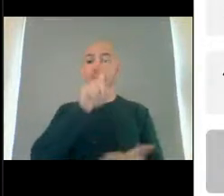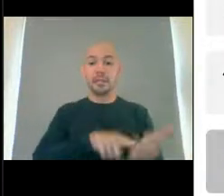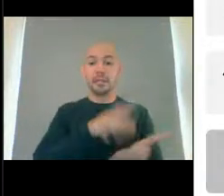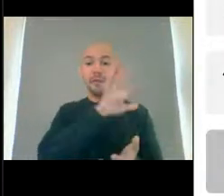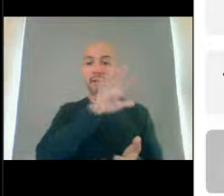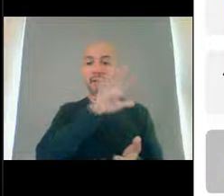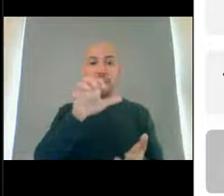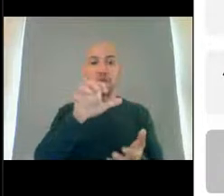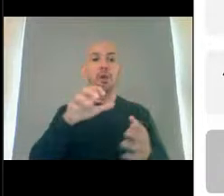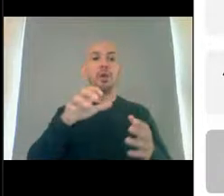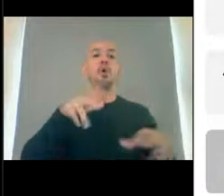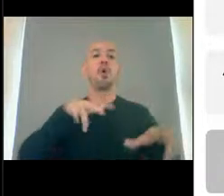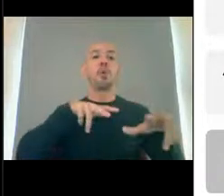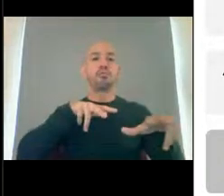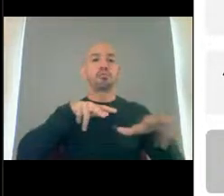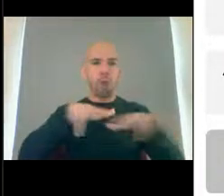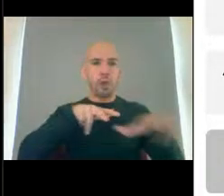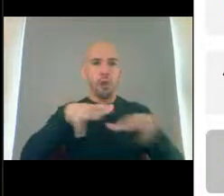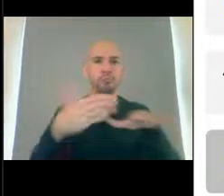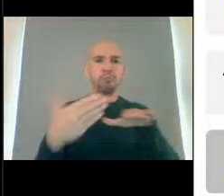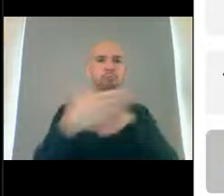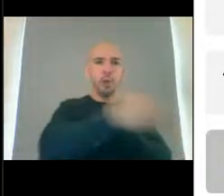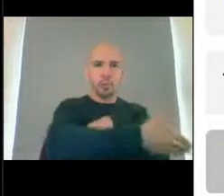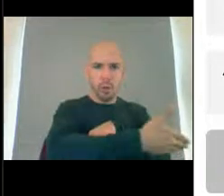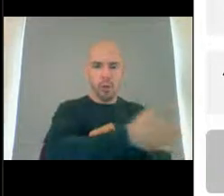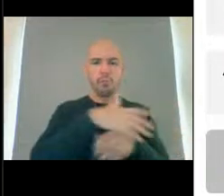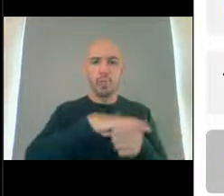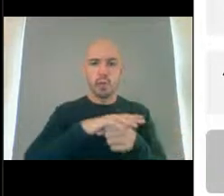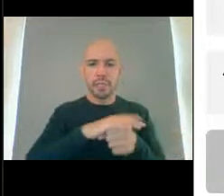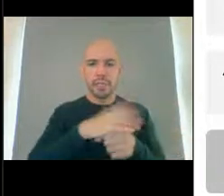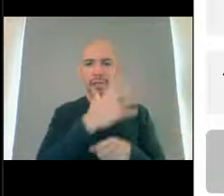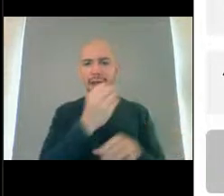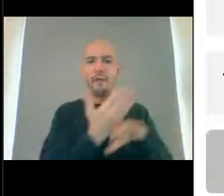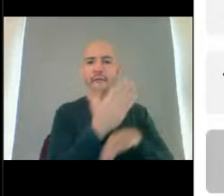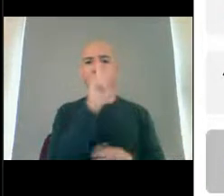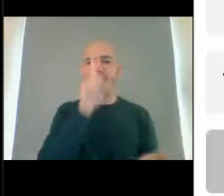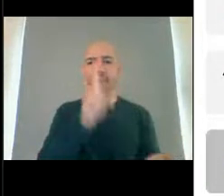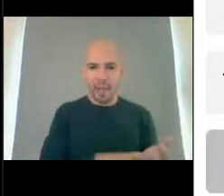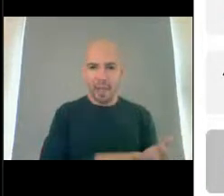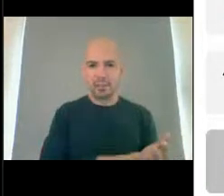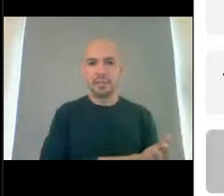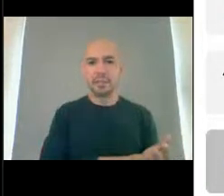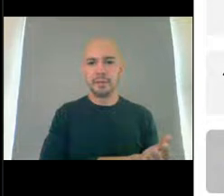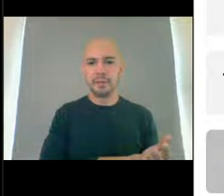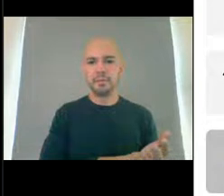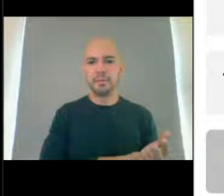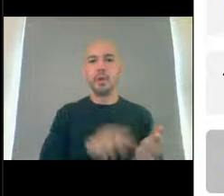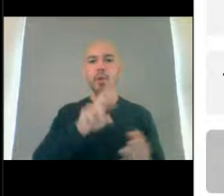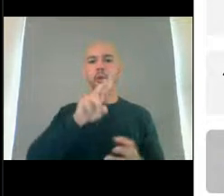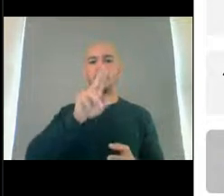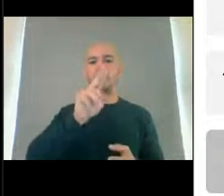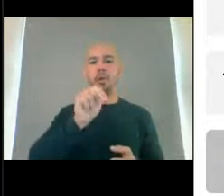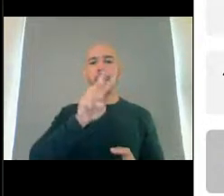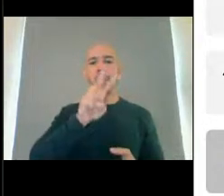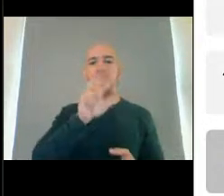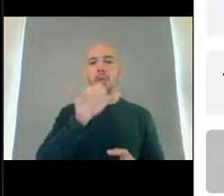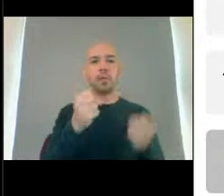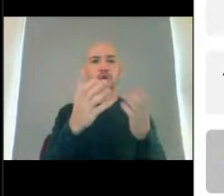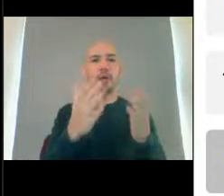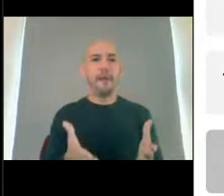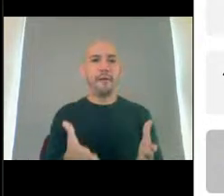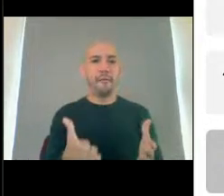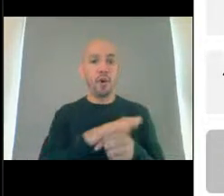thousand wrong way driver locations and so far it exceeded our targets what we're able to do with those funds